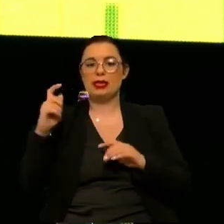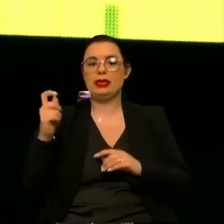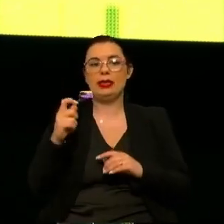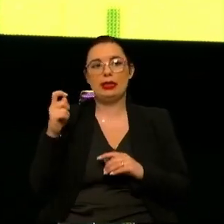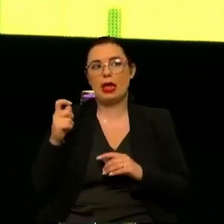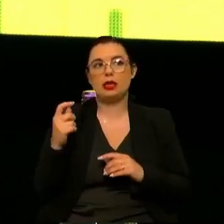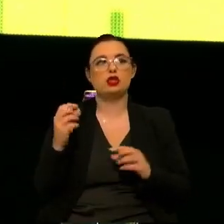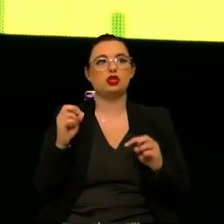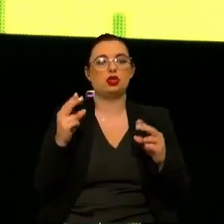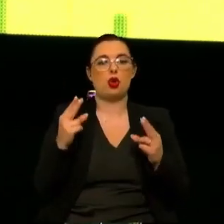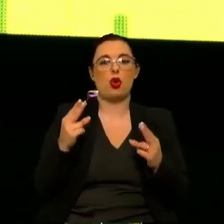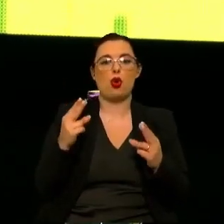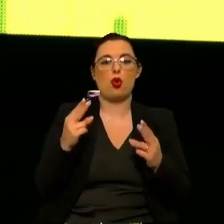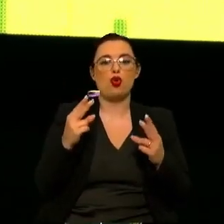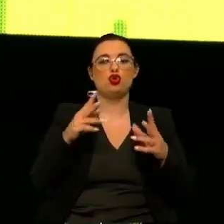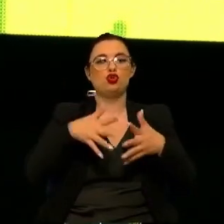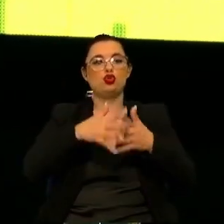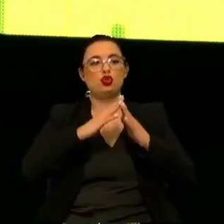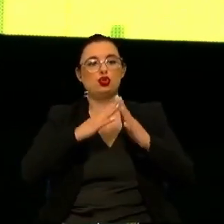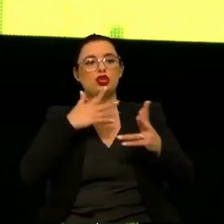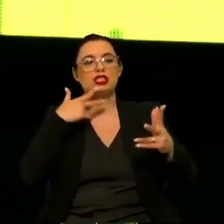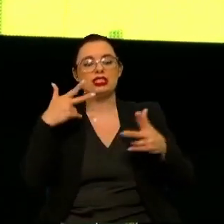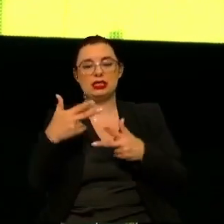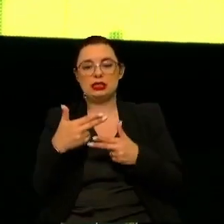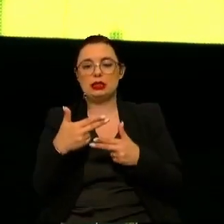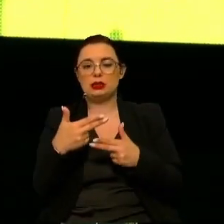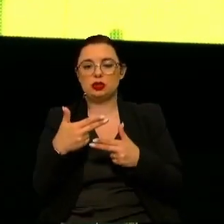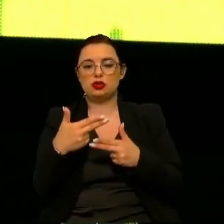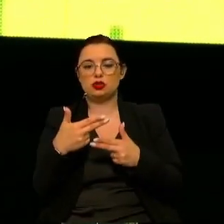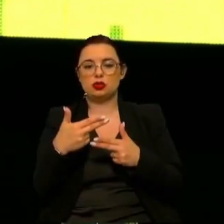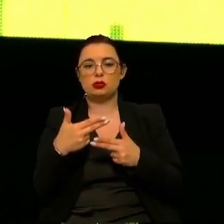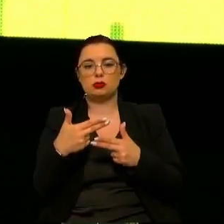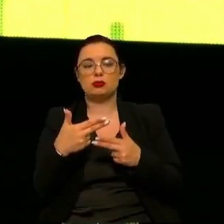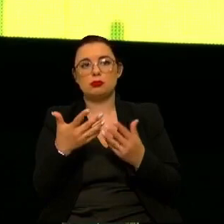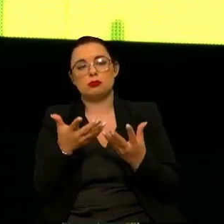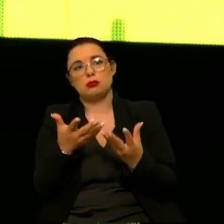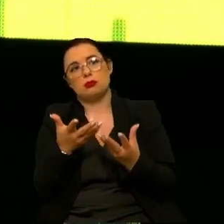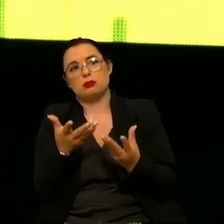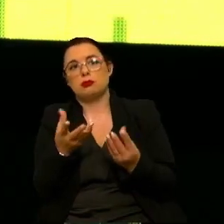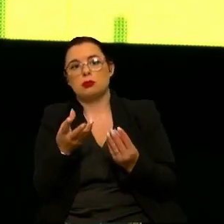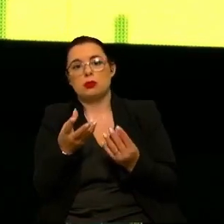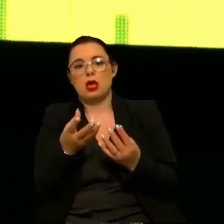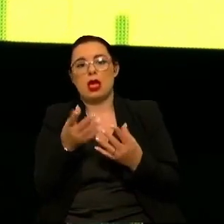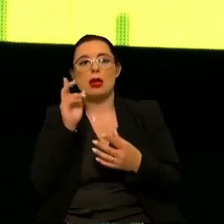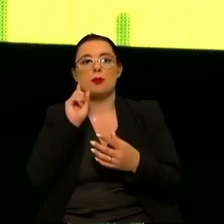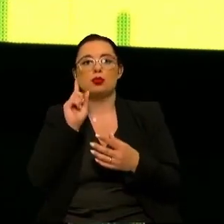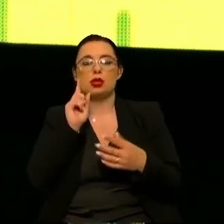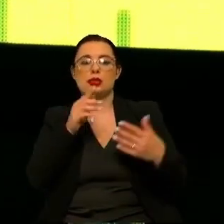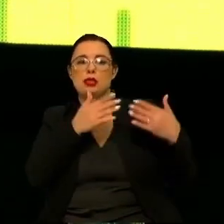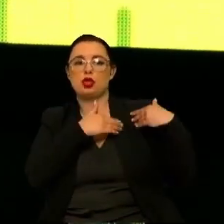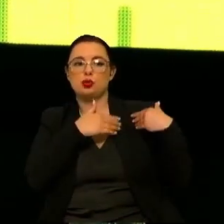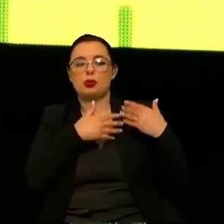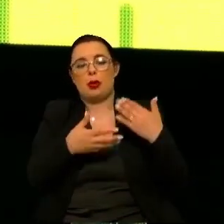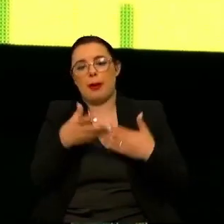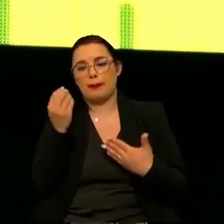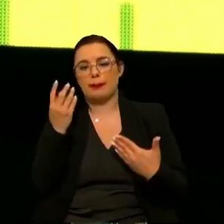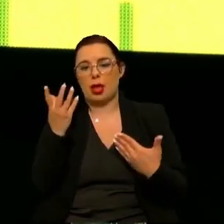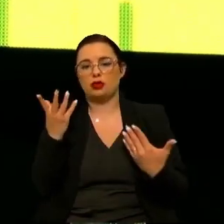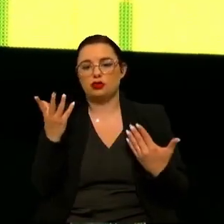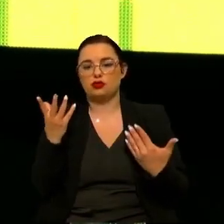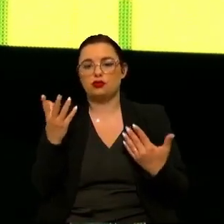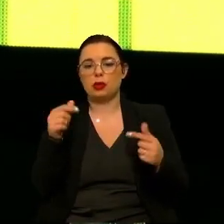communicate between entities of critical infrastructures that more and more